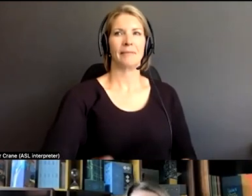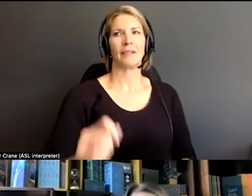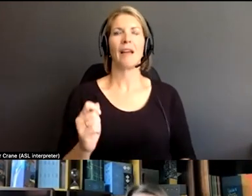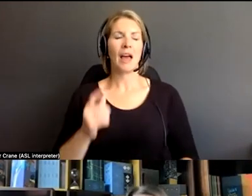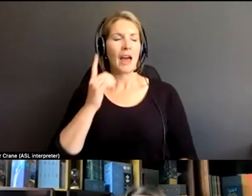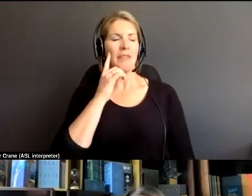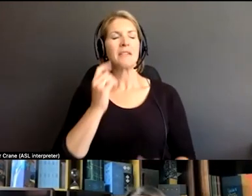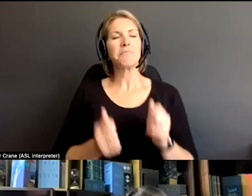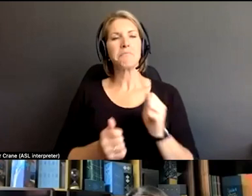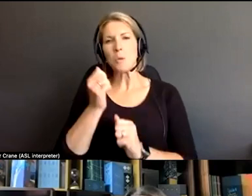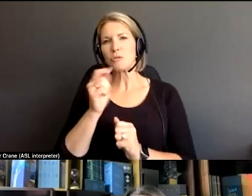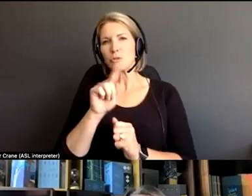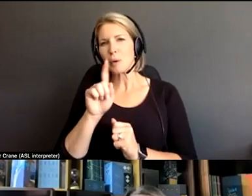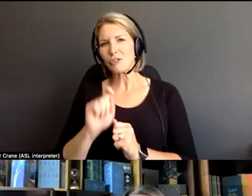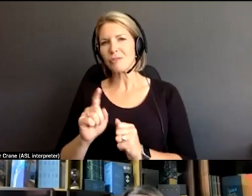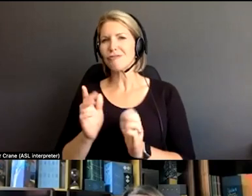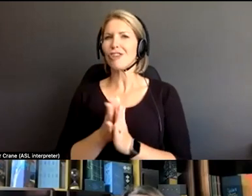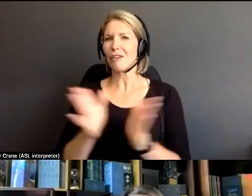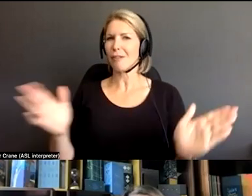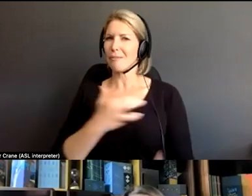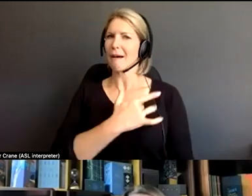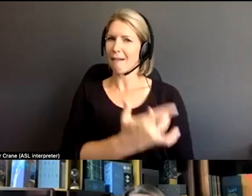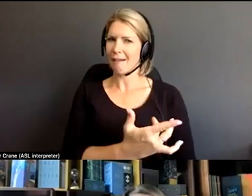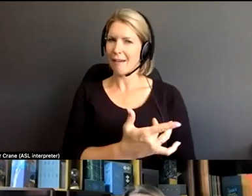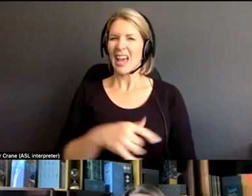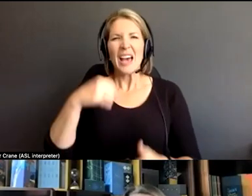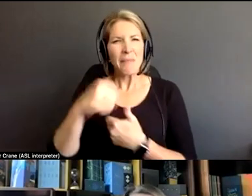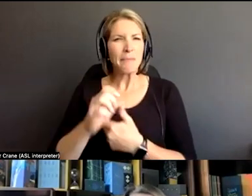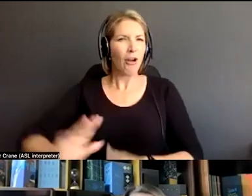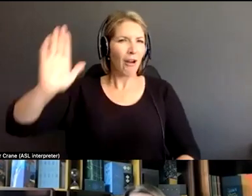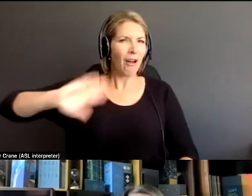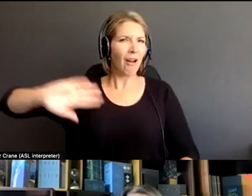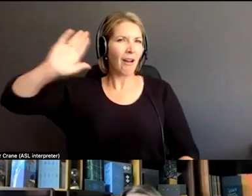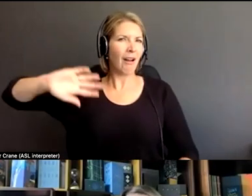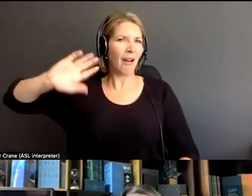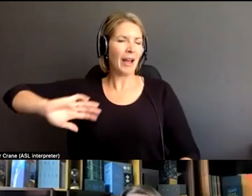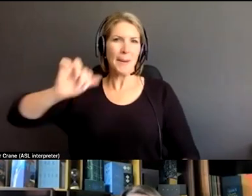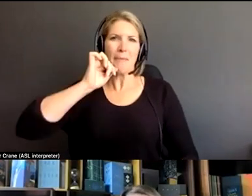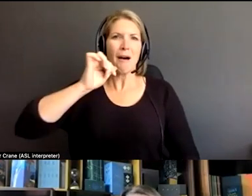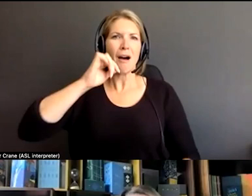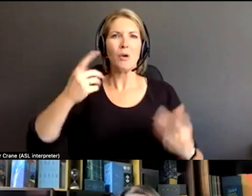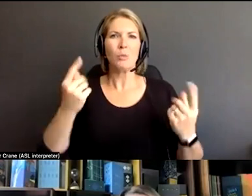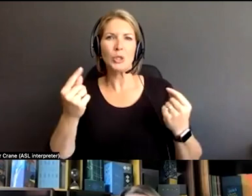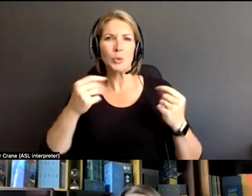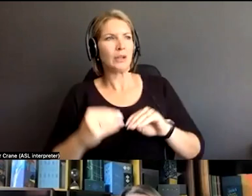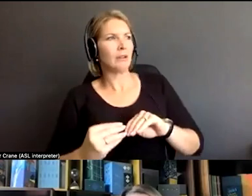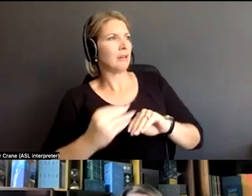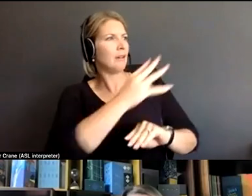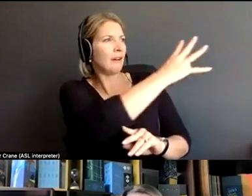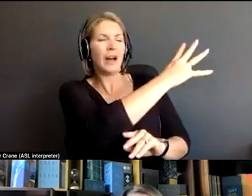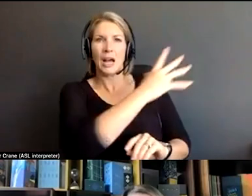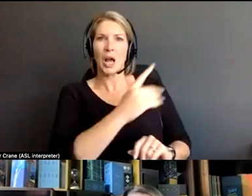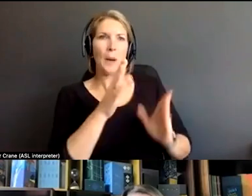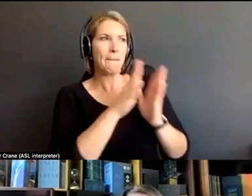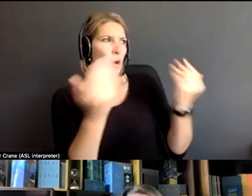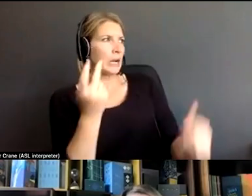day, you'll remember that we had a screen on which we projected our favorite and least favorite covers and were able to talk about